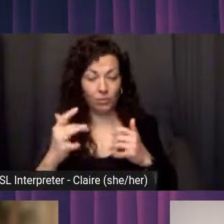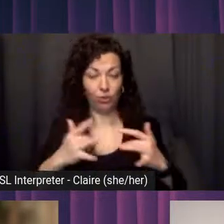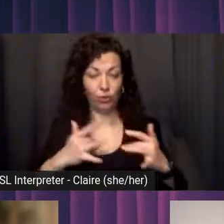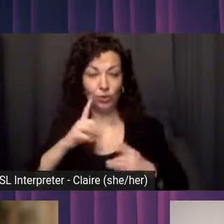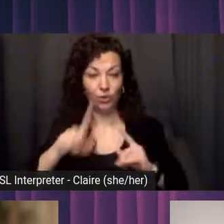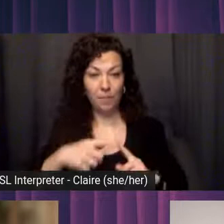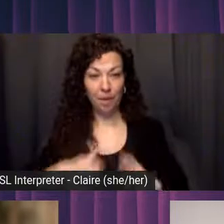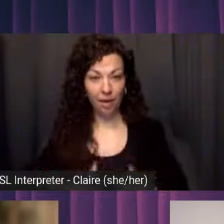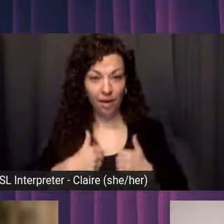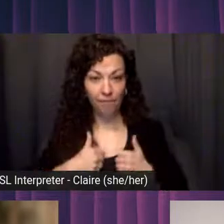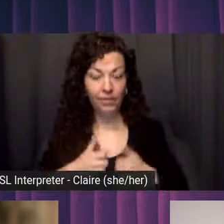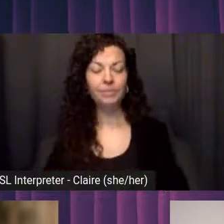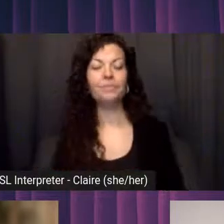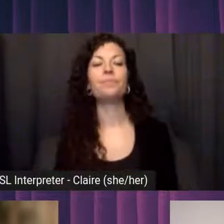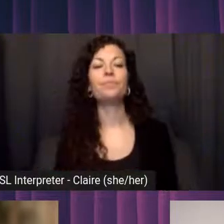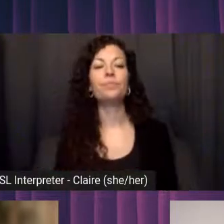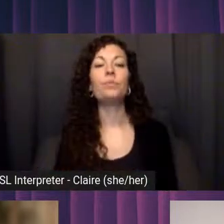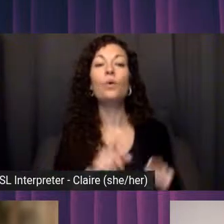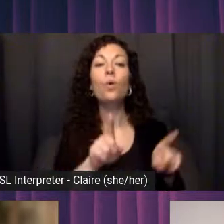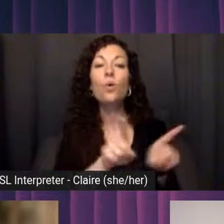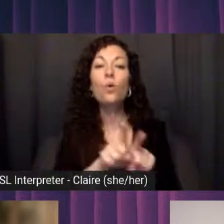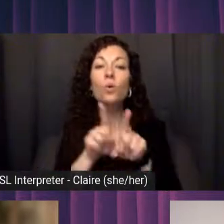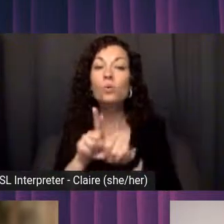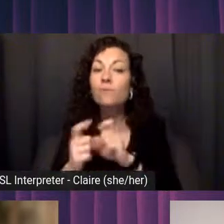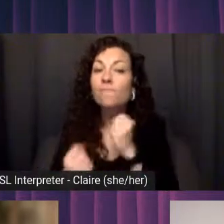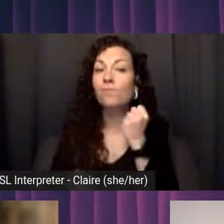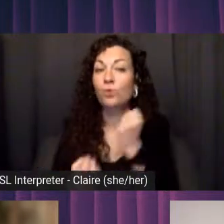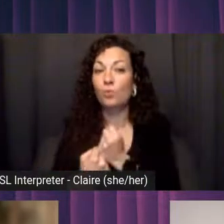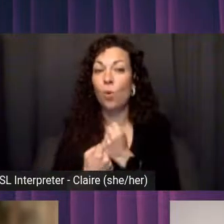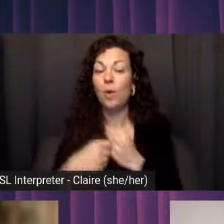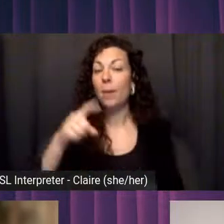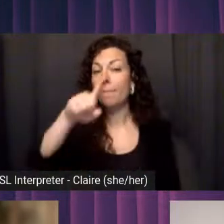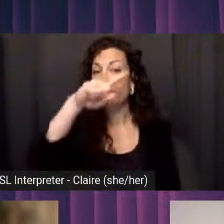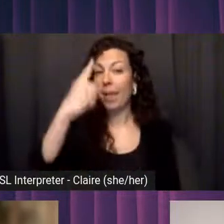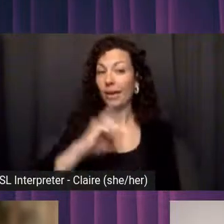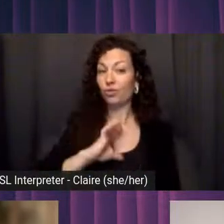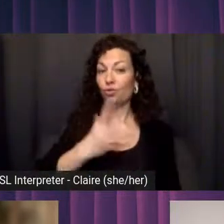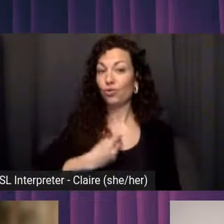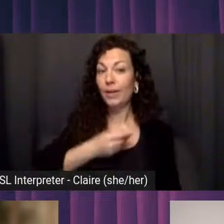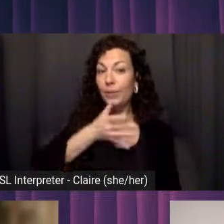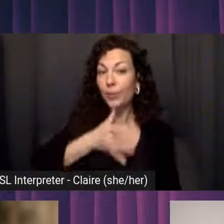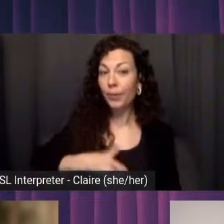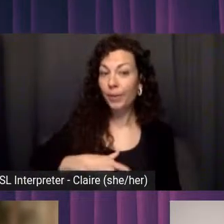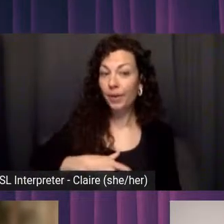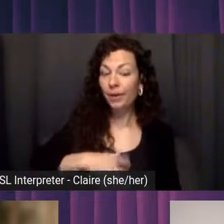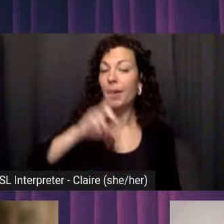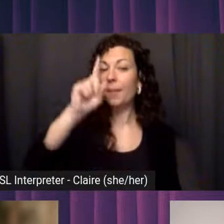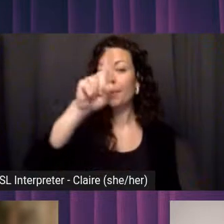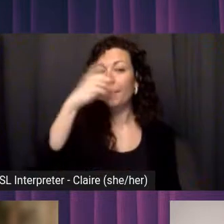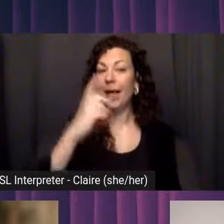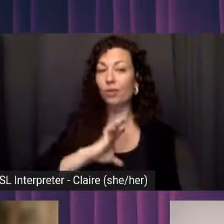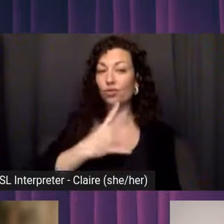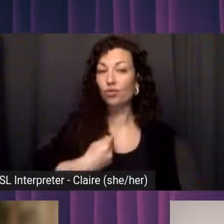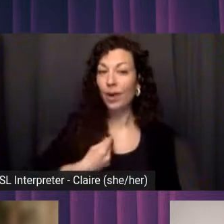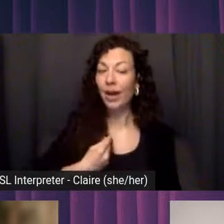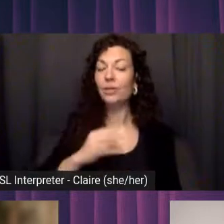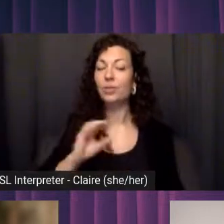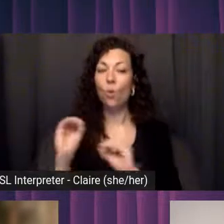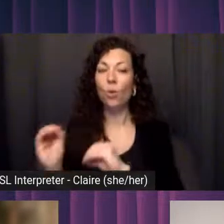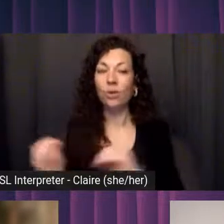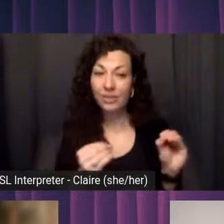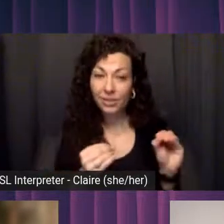support Black trans women, support Black trans-led organizations, hire Black trans people,